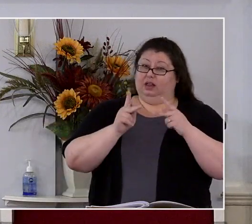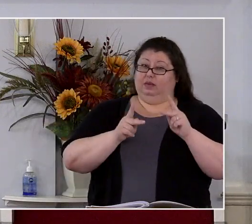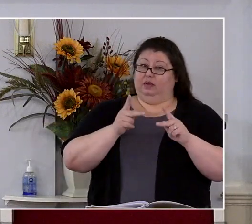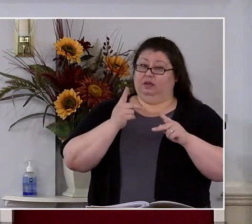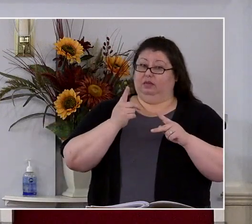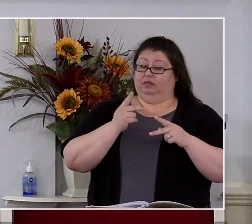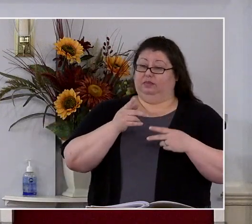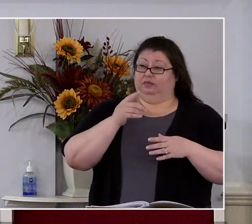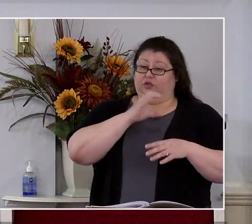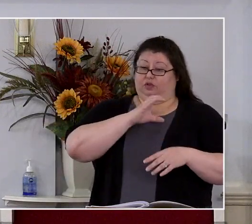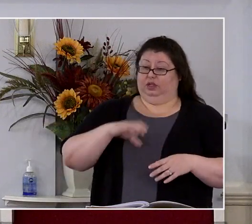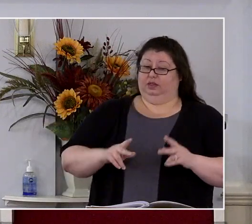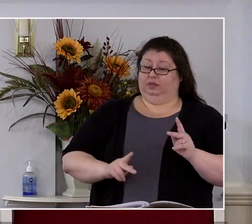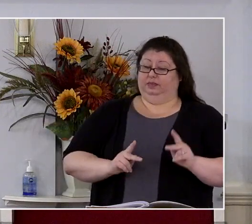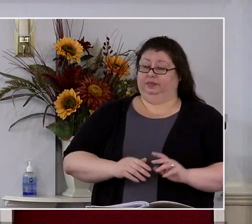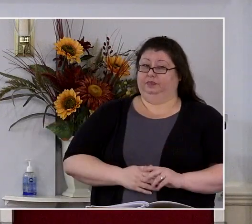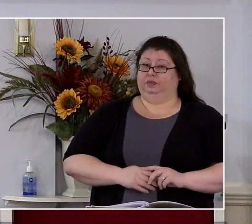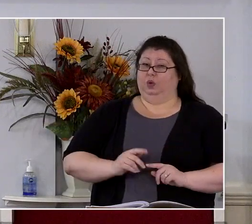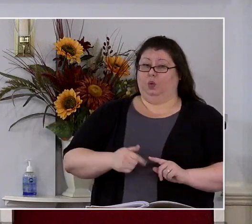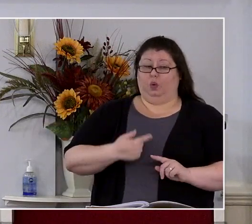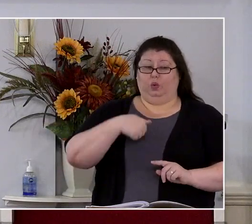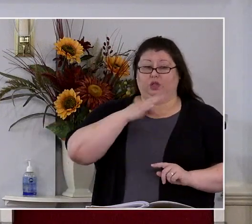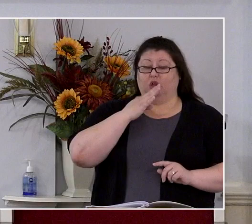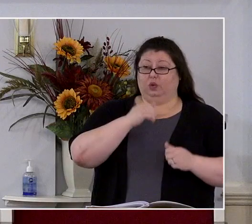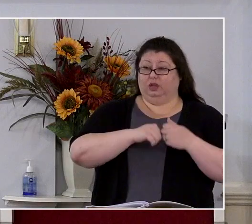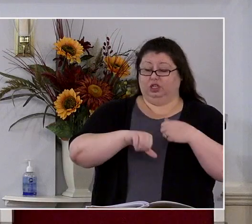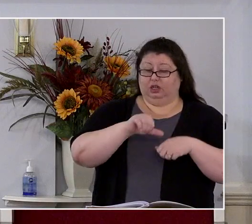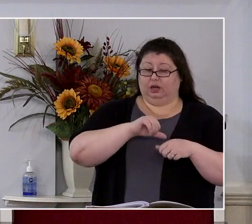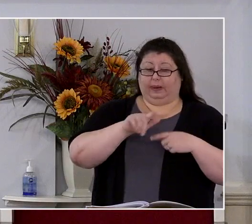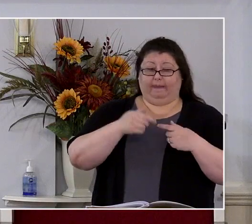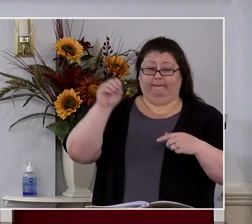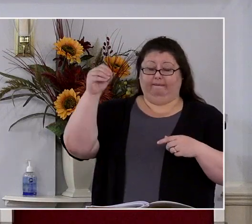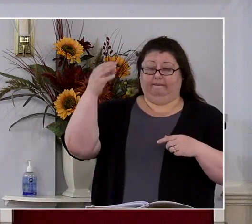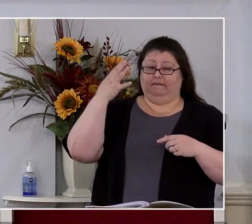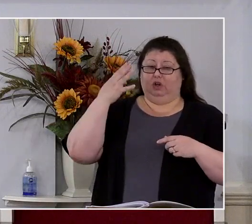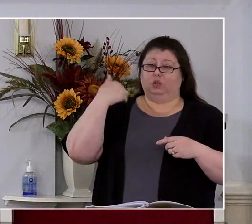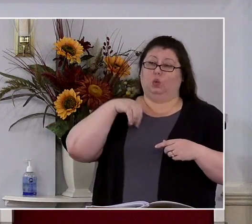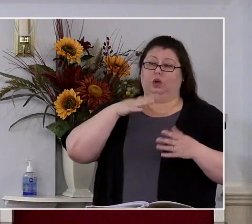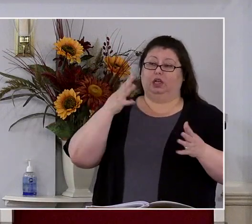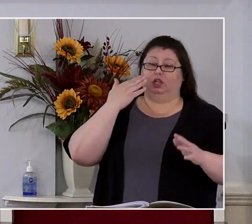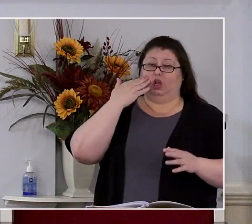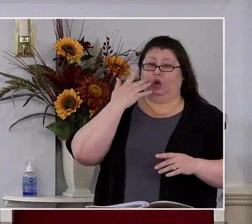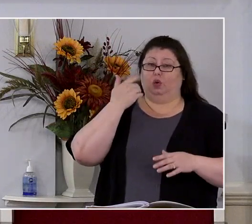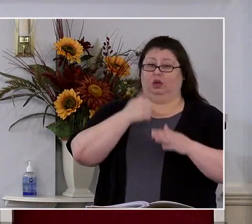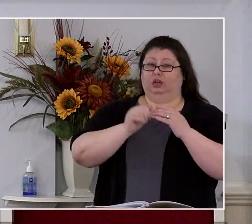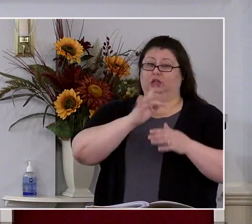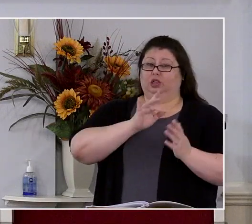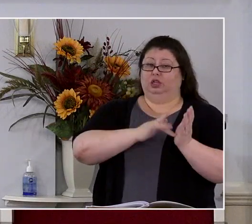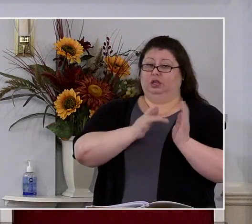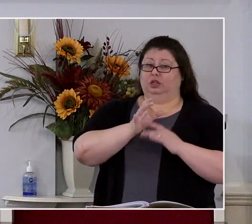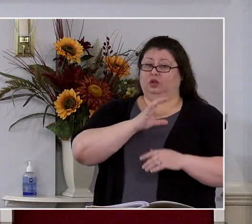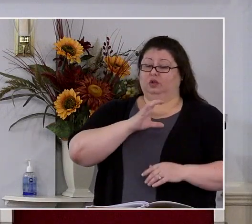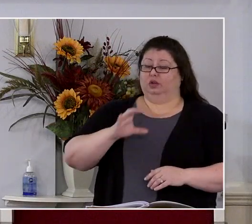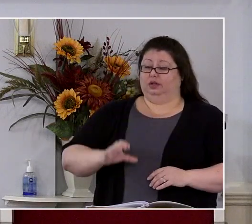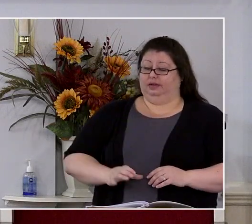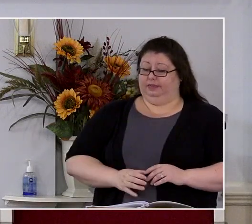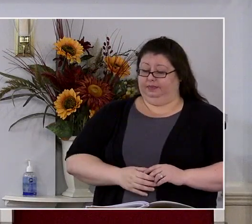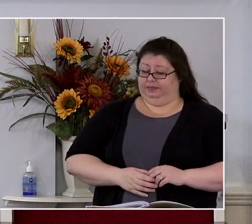people as we speak to each other about the grace that we know in Jesus Christ.